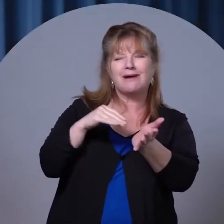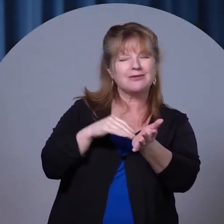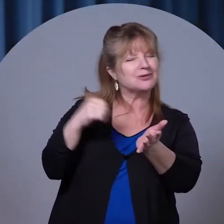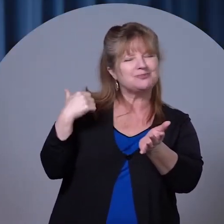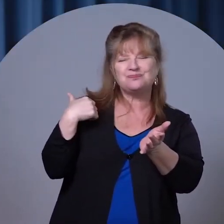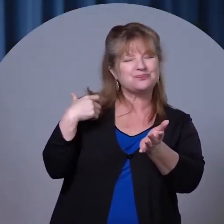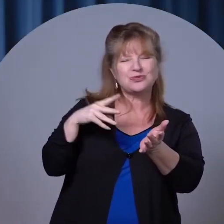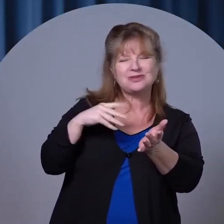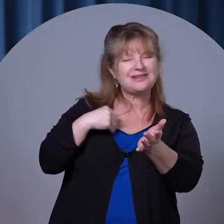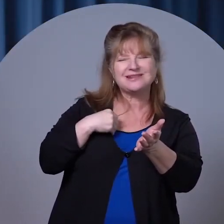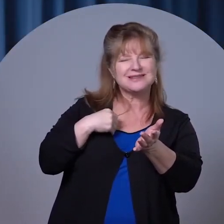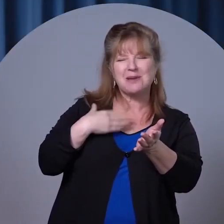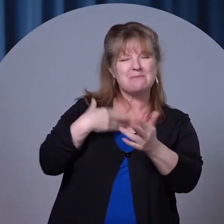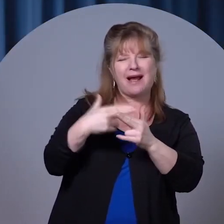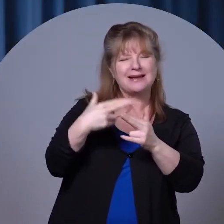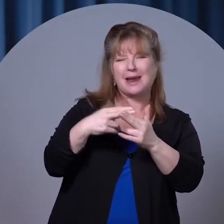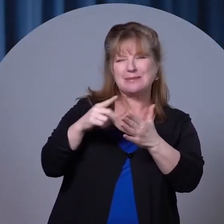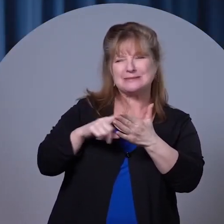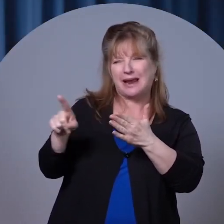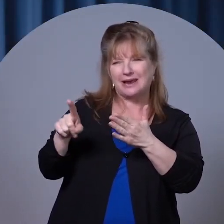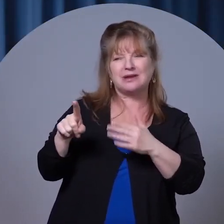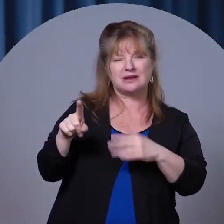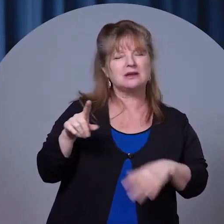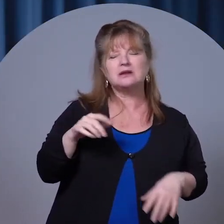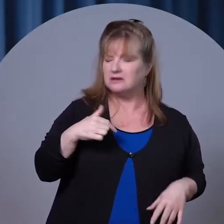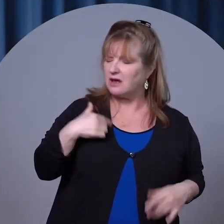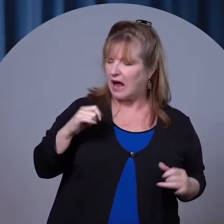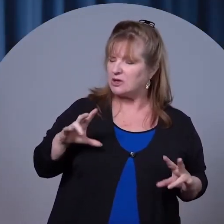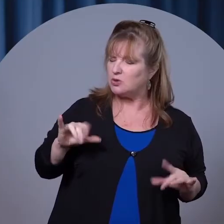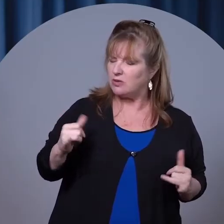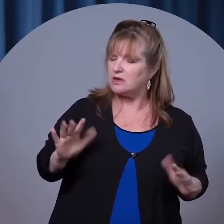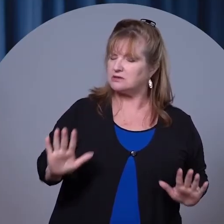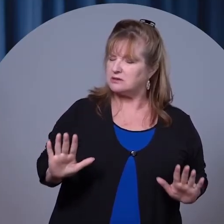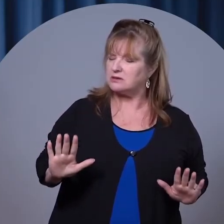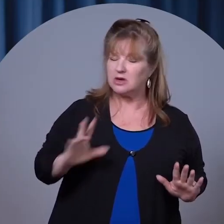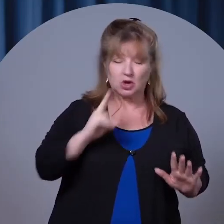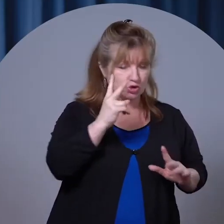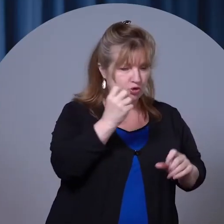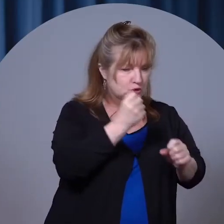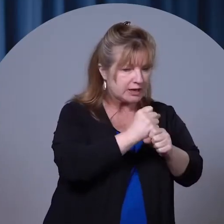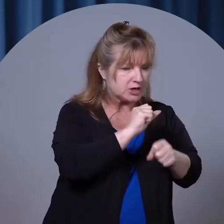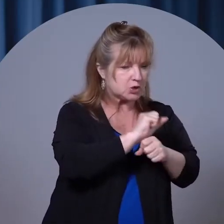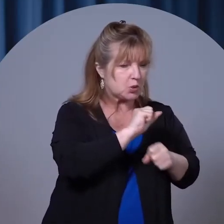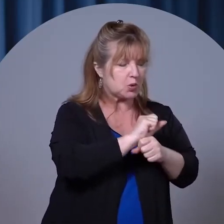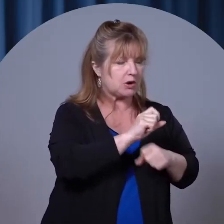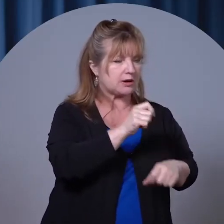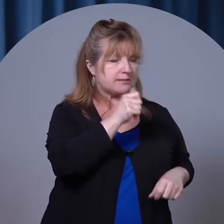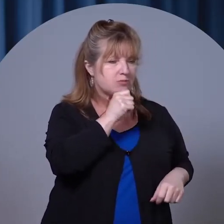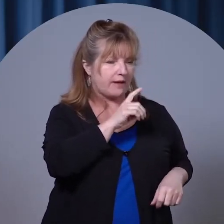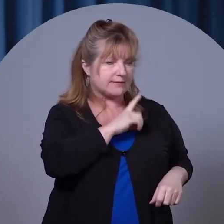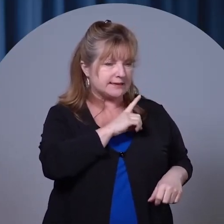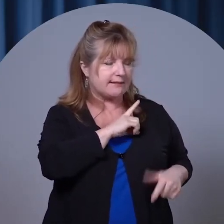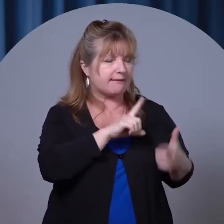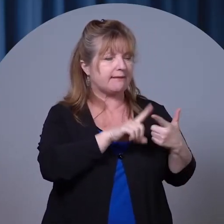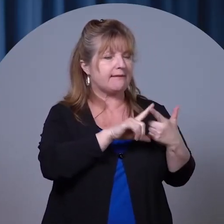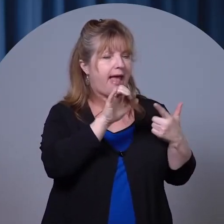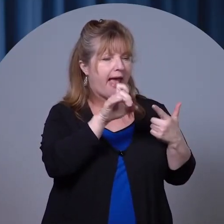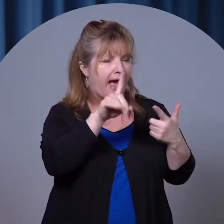speech riots, a time that echoes the period we're in now with social strife and